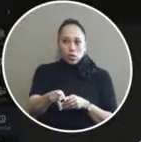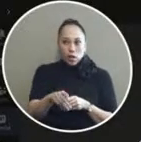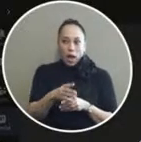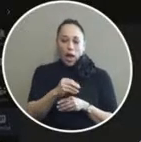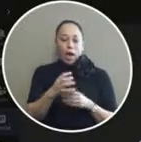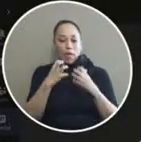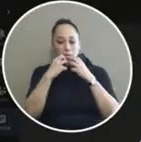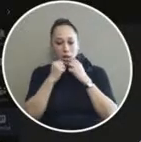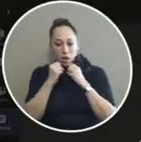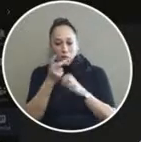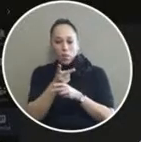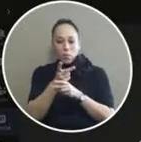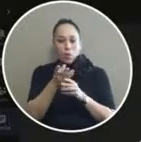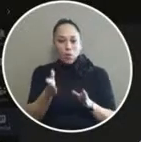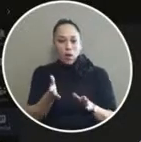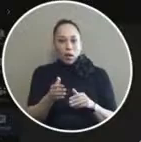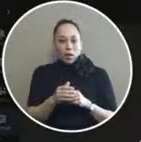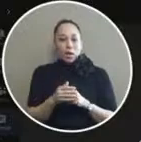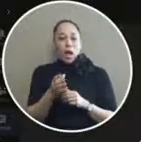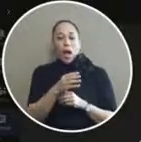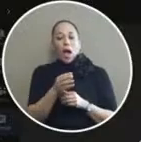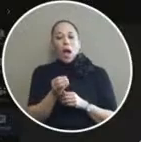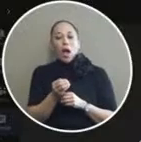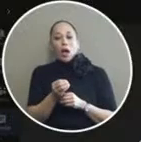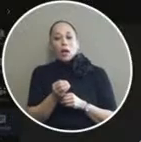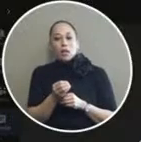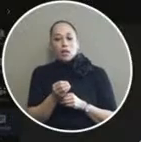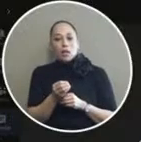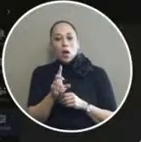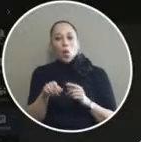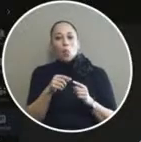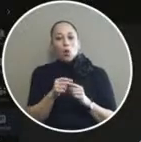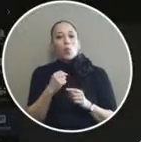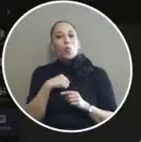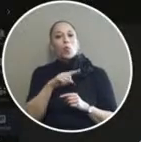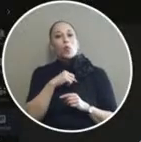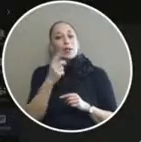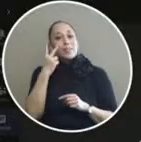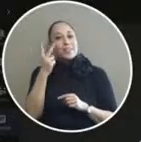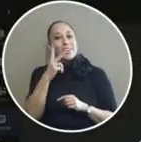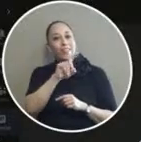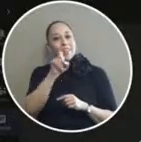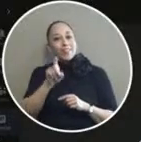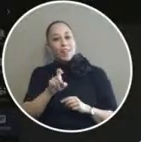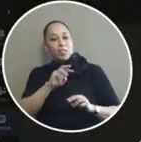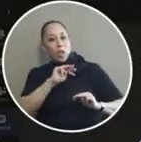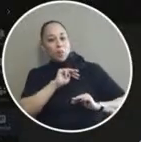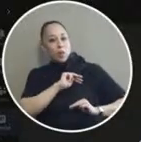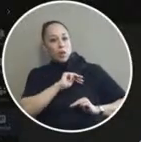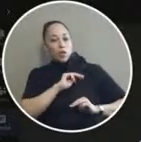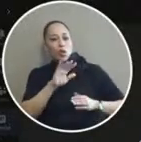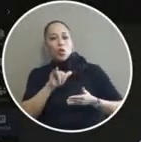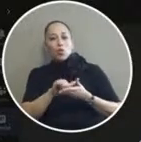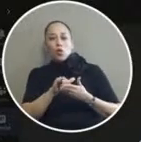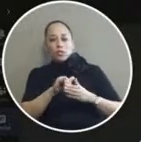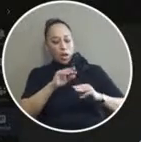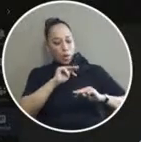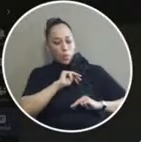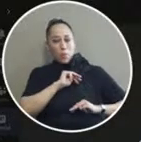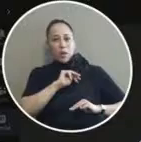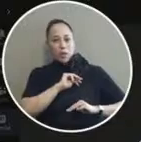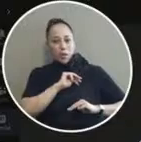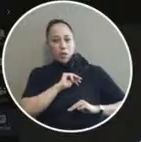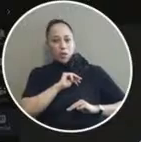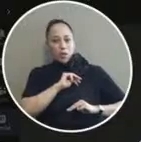and the care they're providing. And when we look at the Texas military sites, those are military. They've